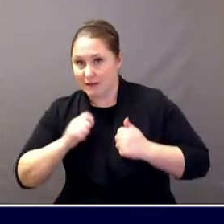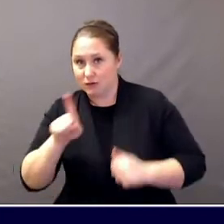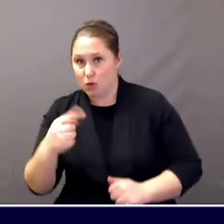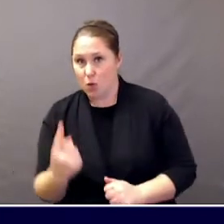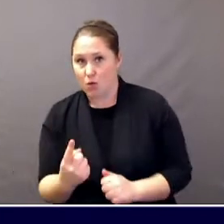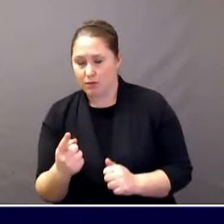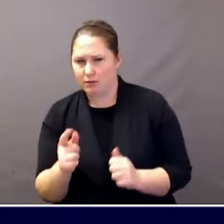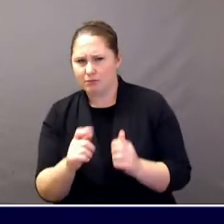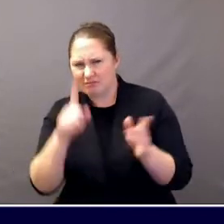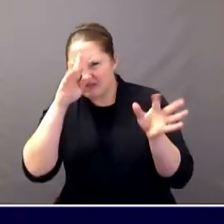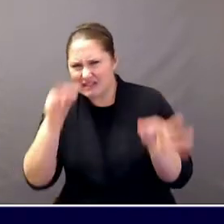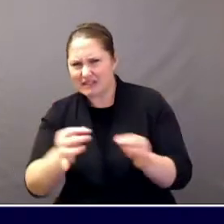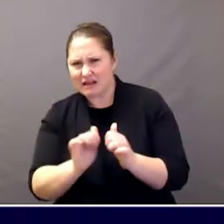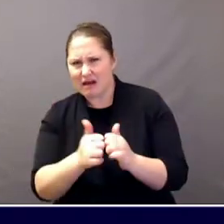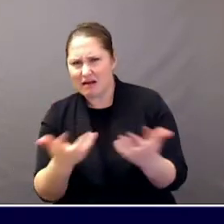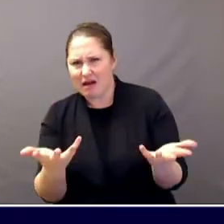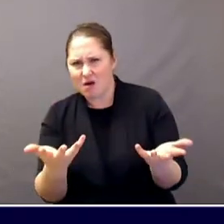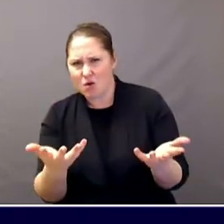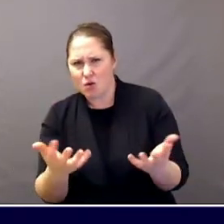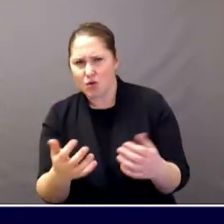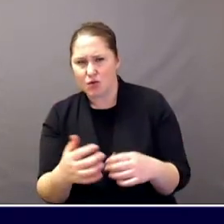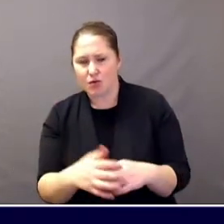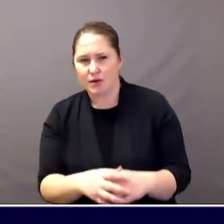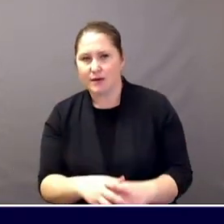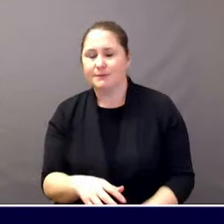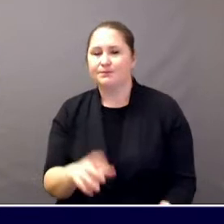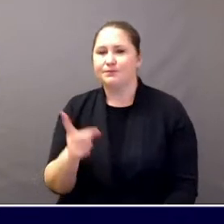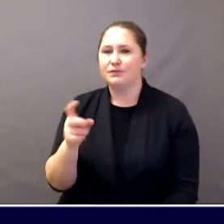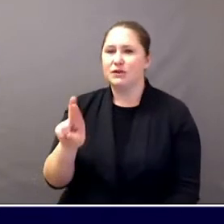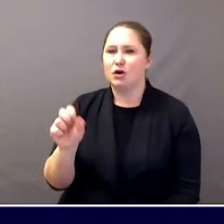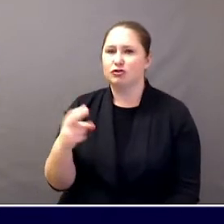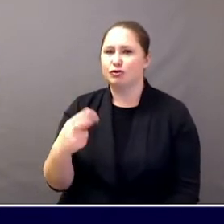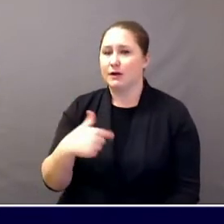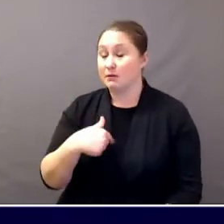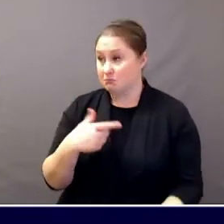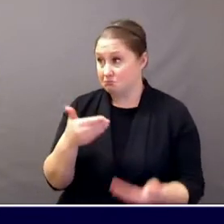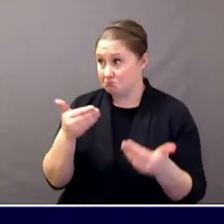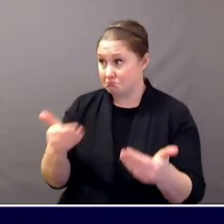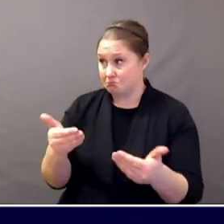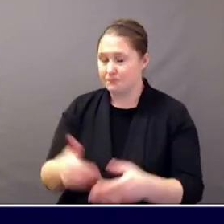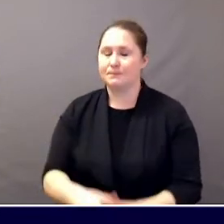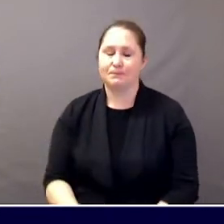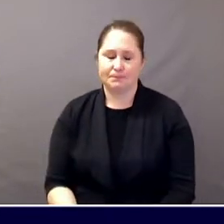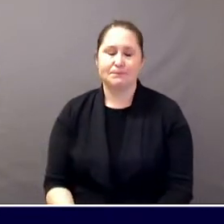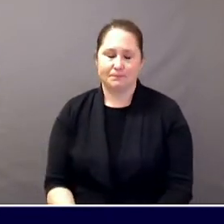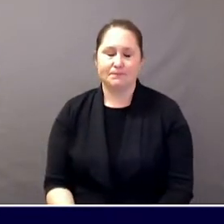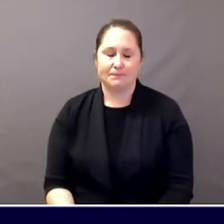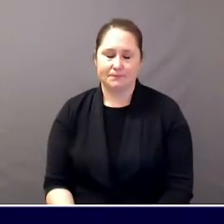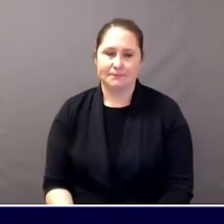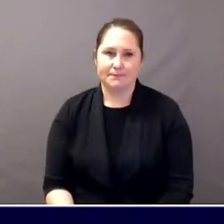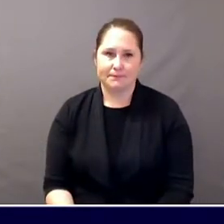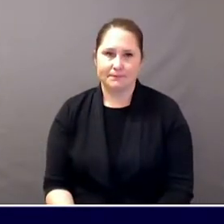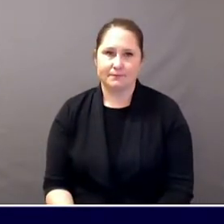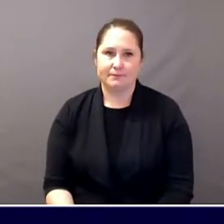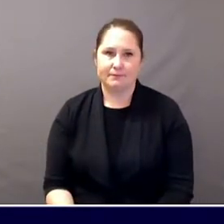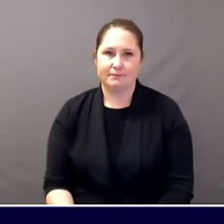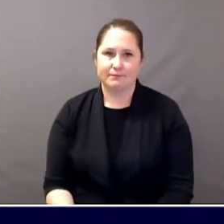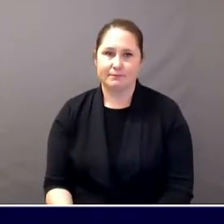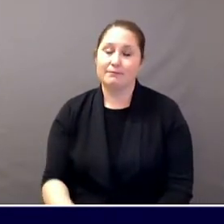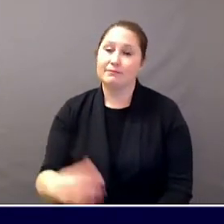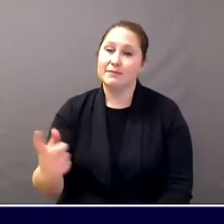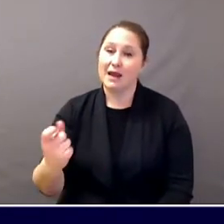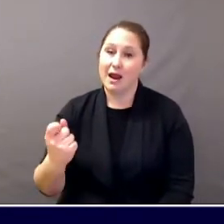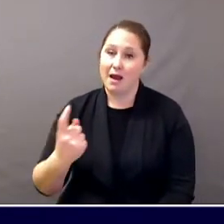Governor, I can jump in on this one if that's all right. Courtney, there's your question sort of presupposes